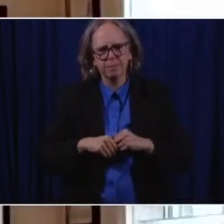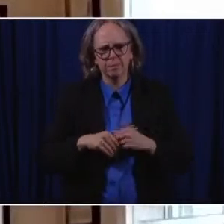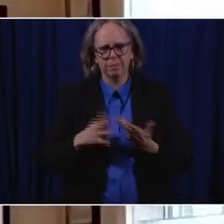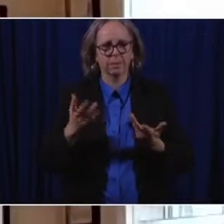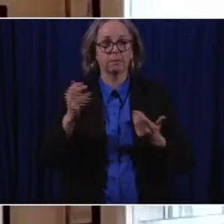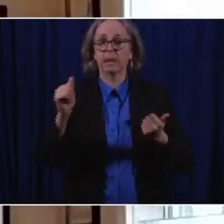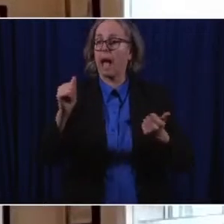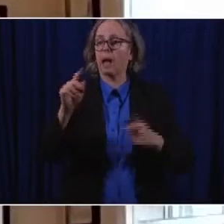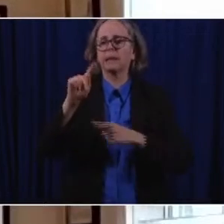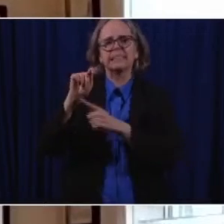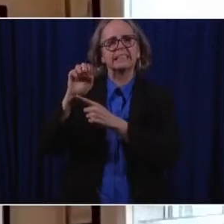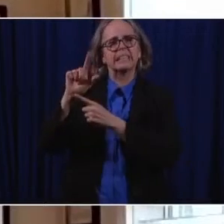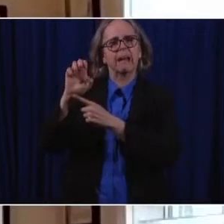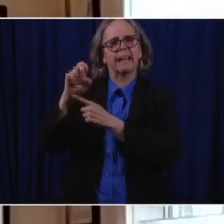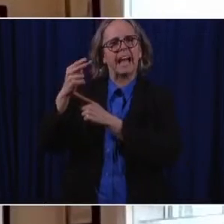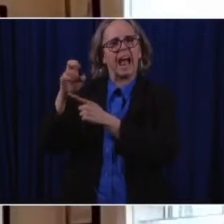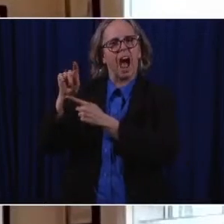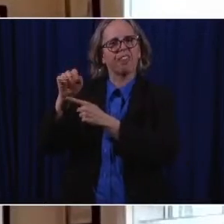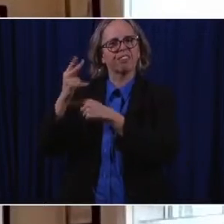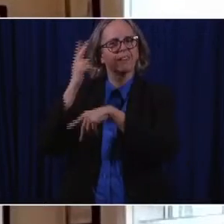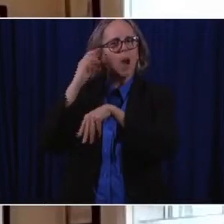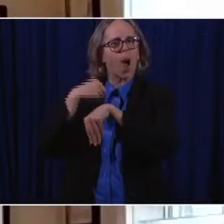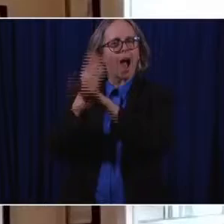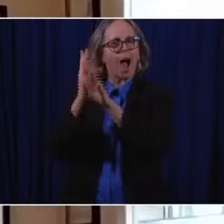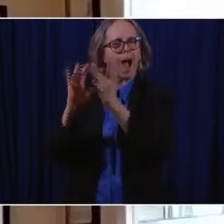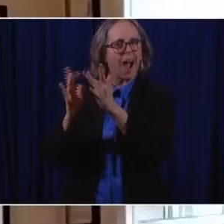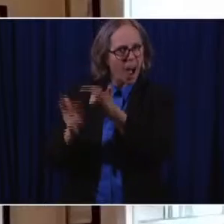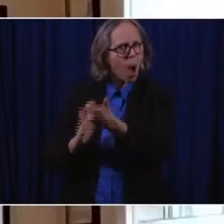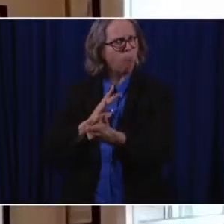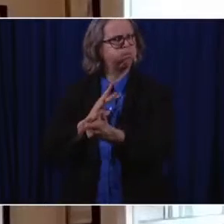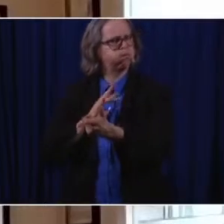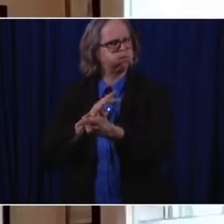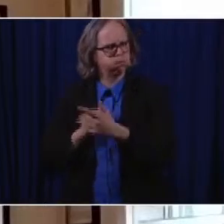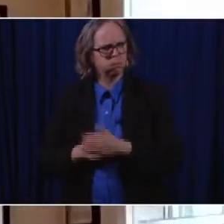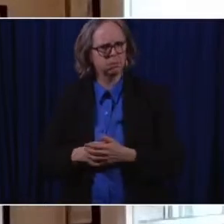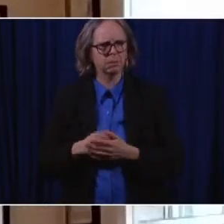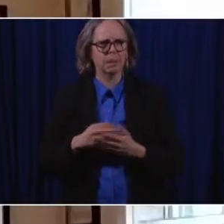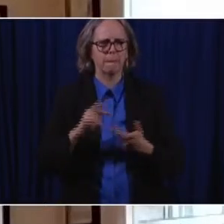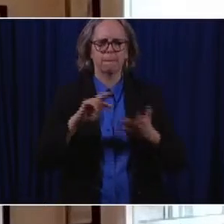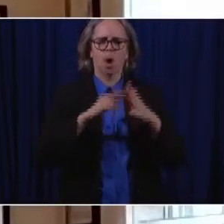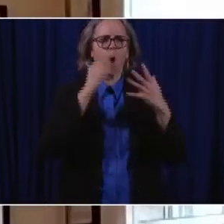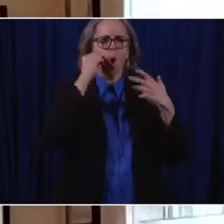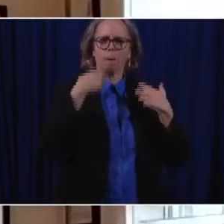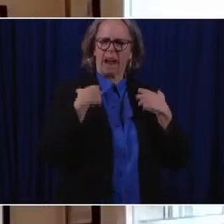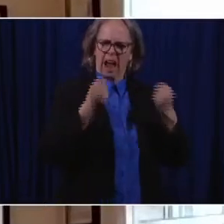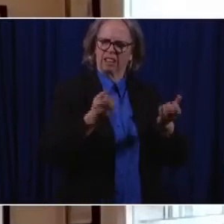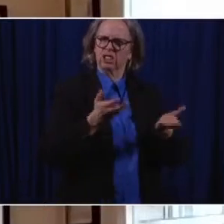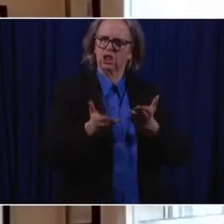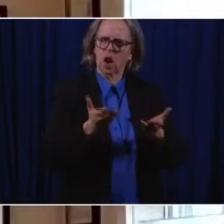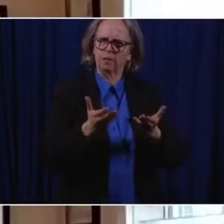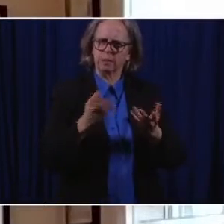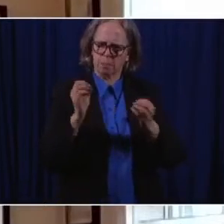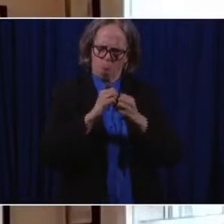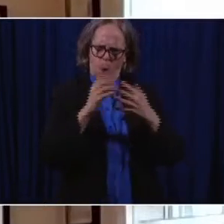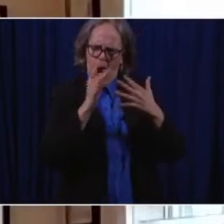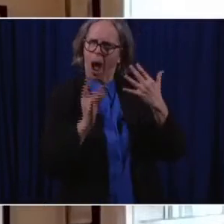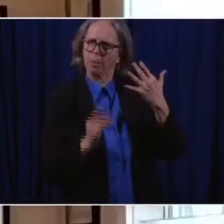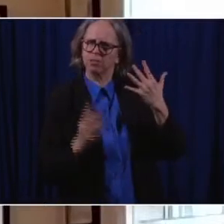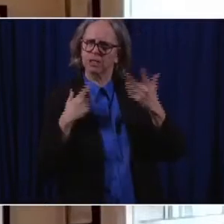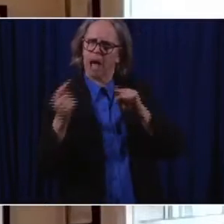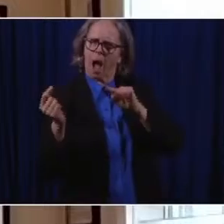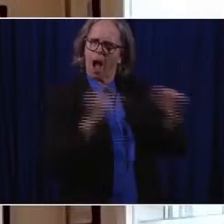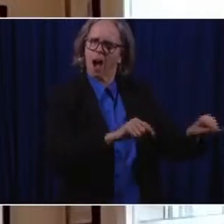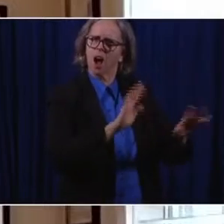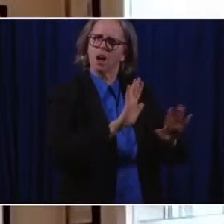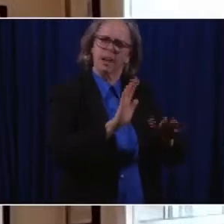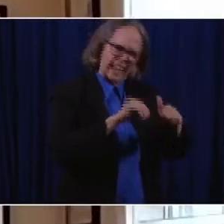we have much more robust home health services where healthcare providers will come into the home to care for people and